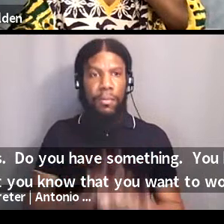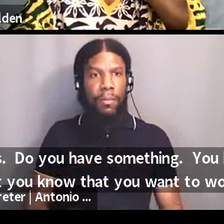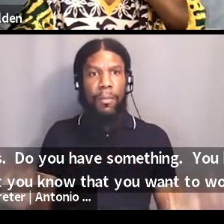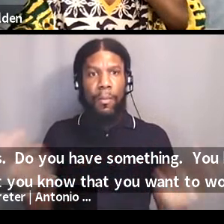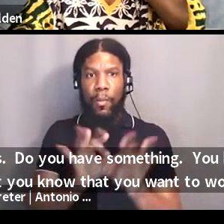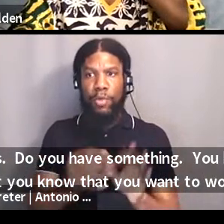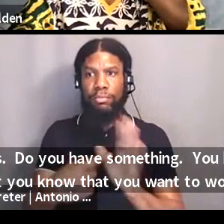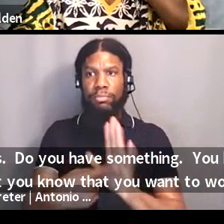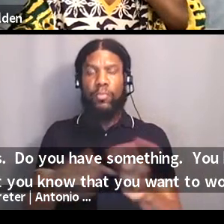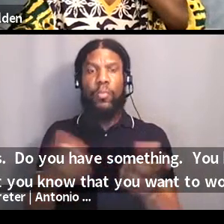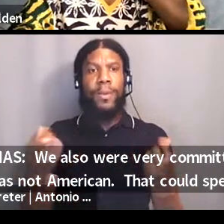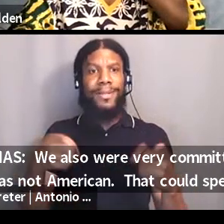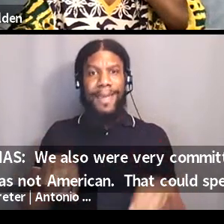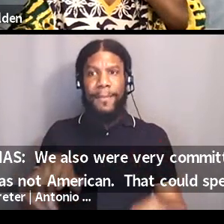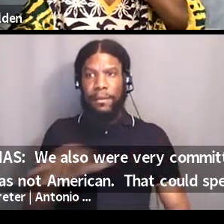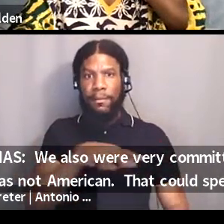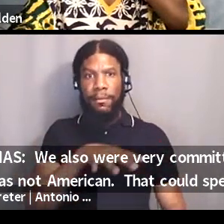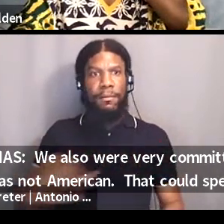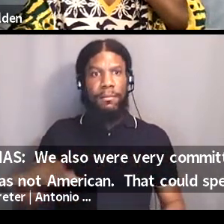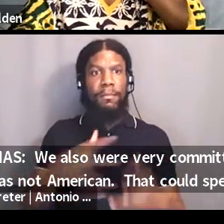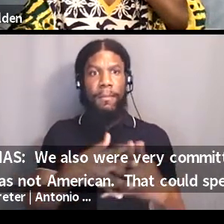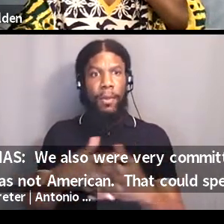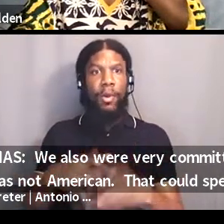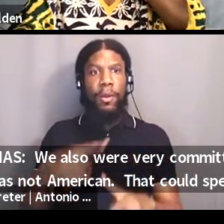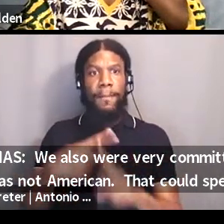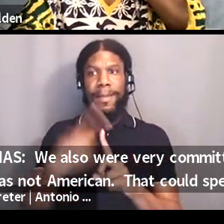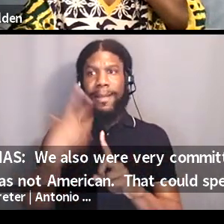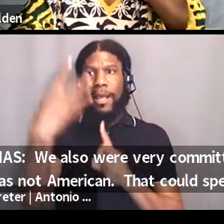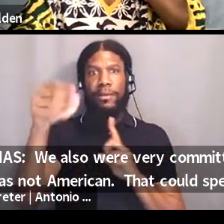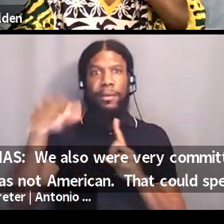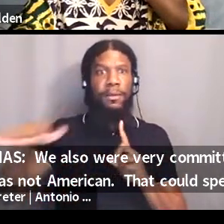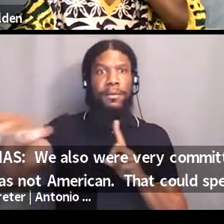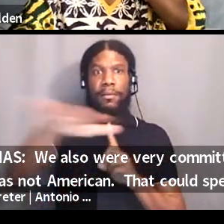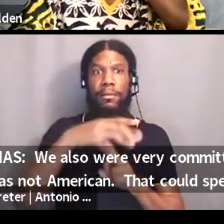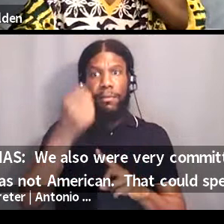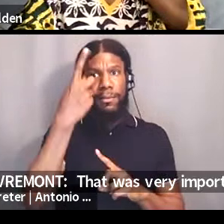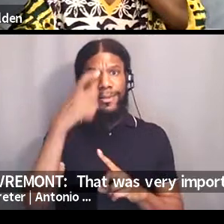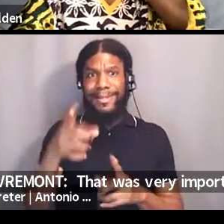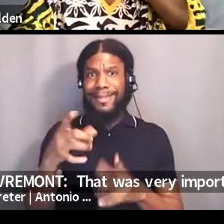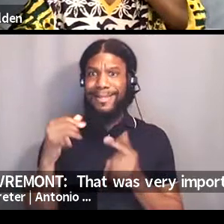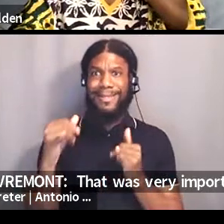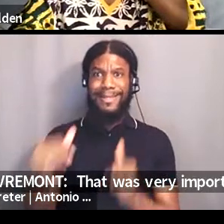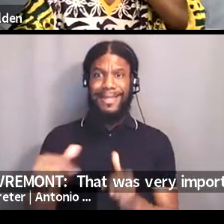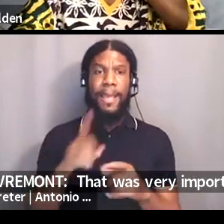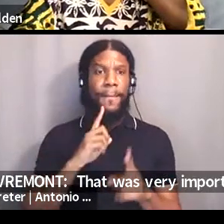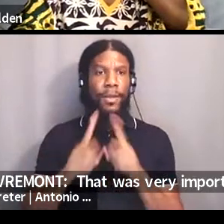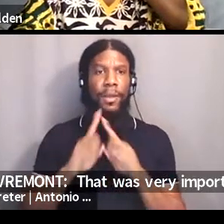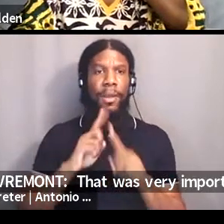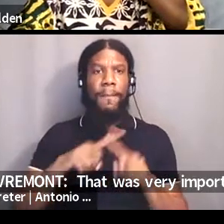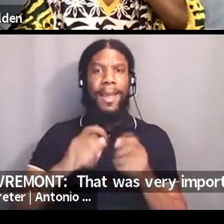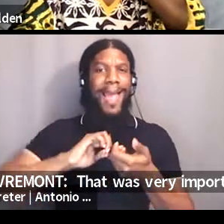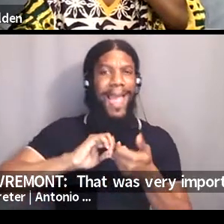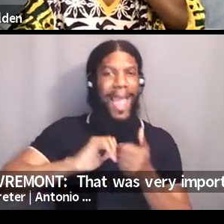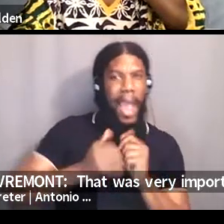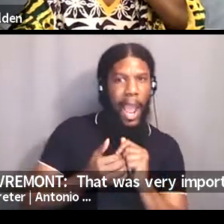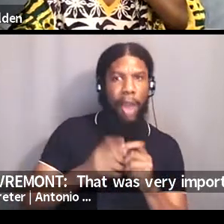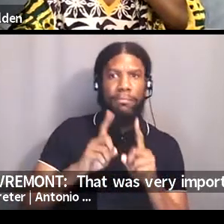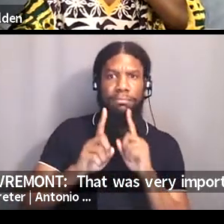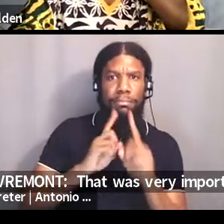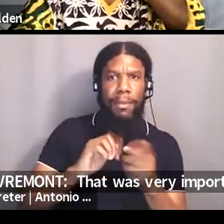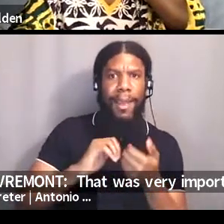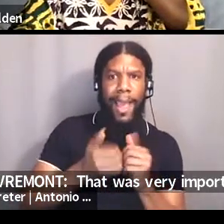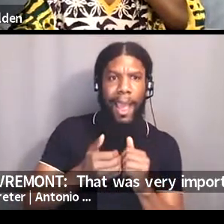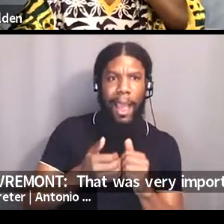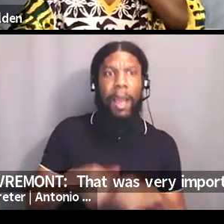going on, and you know, outside, it's the same. We're having the same conversations, but how are we having them? And bringing